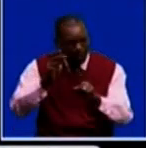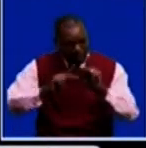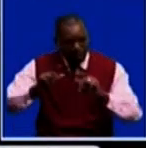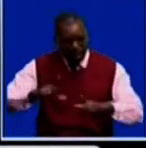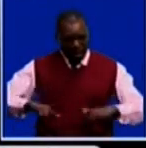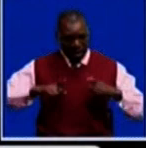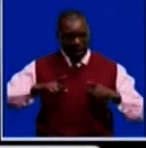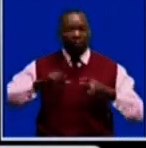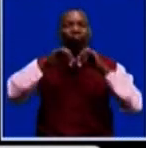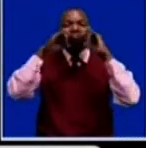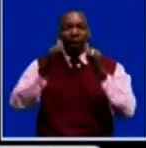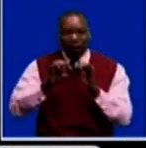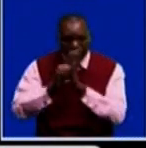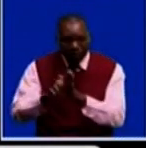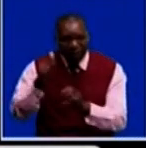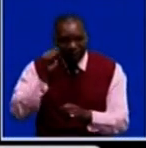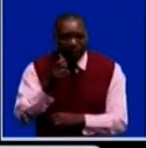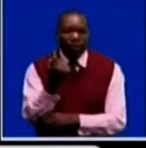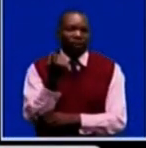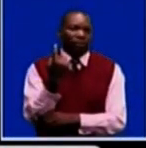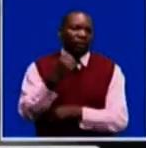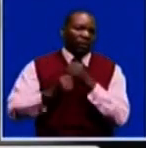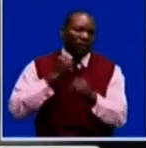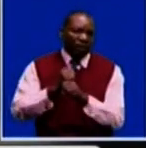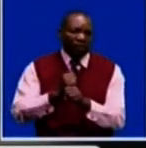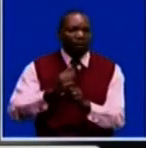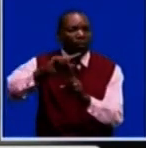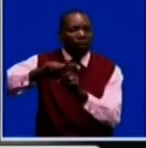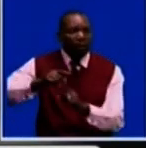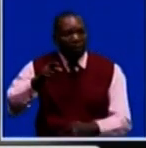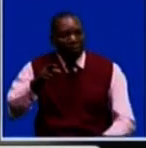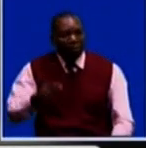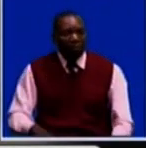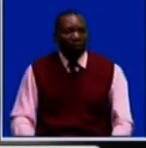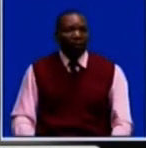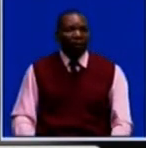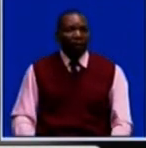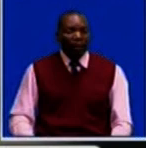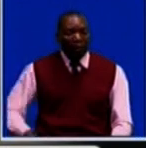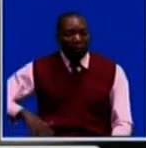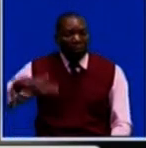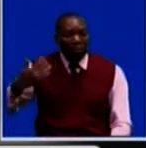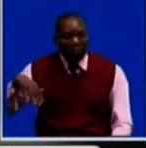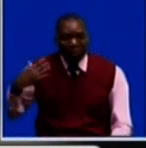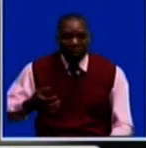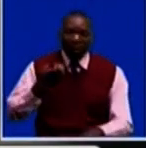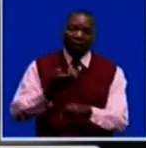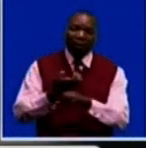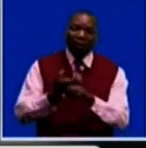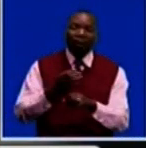this 11-year-old girl who is HIV positive. It was difficult for Mom to tell